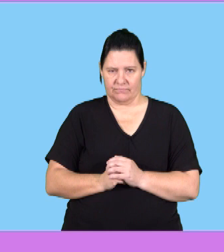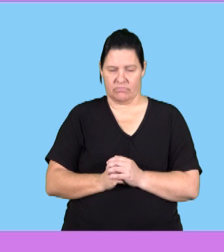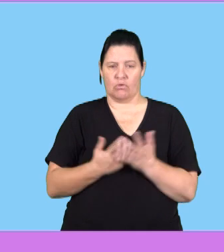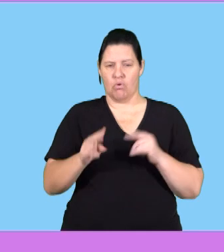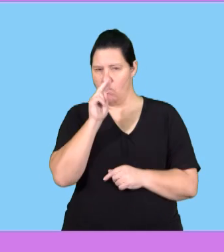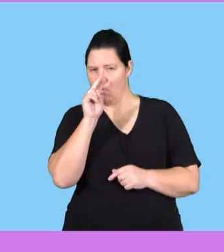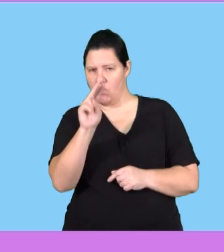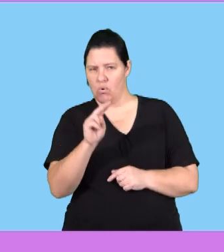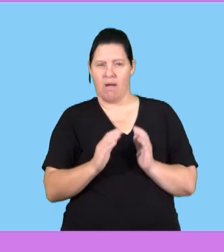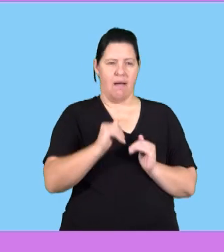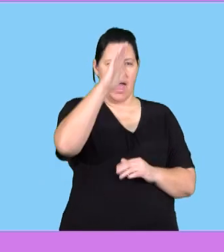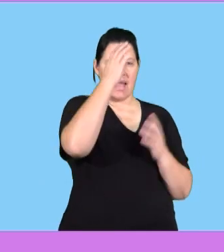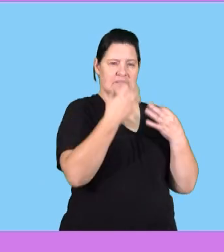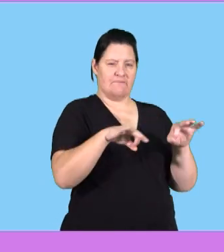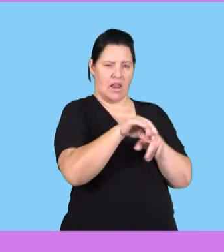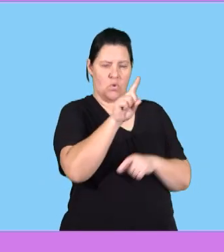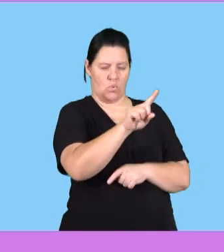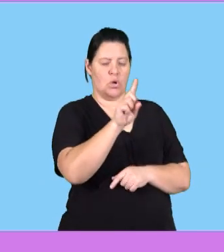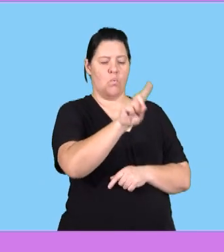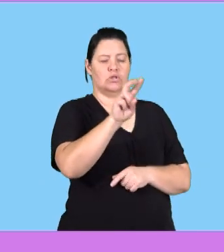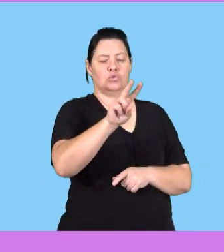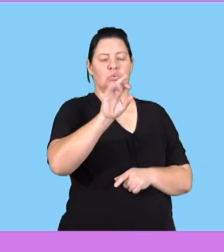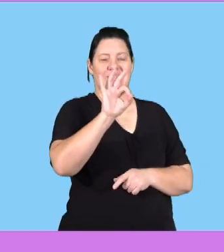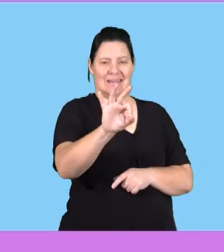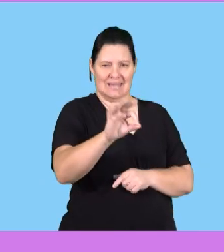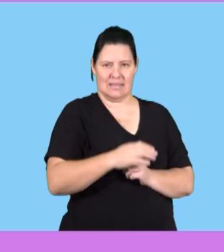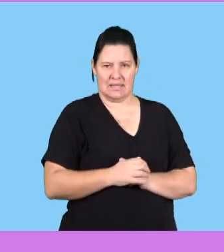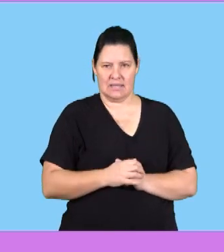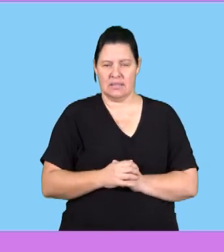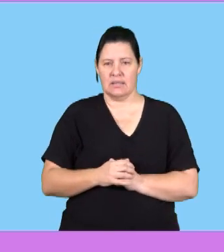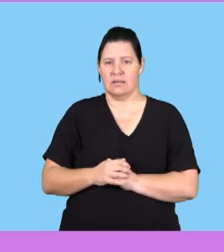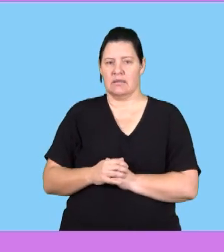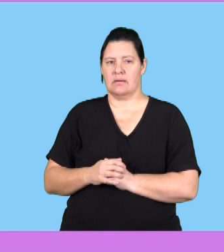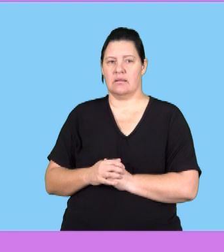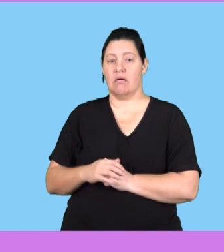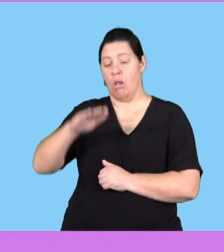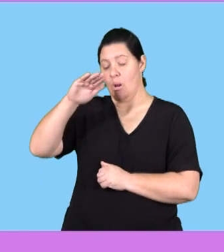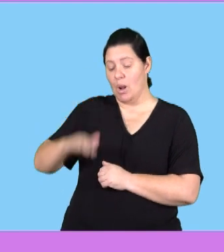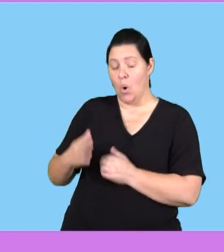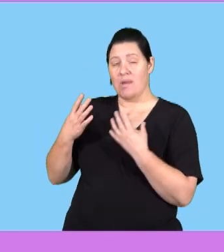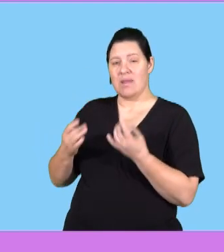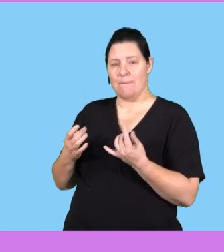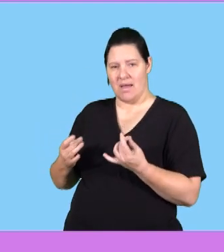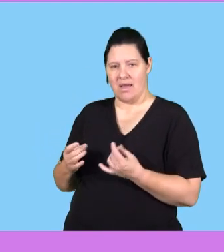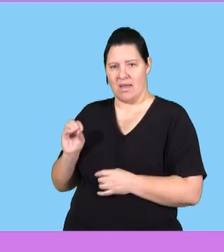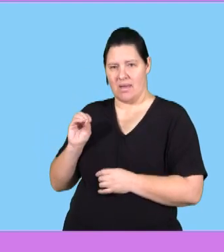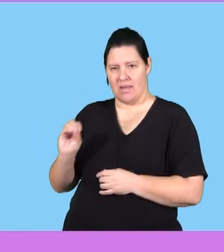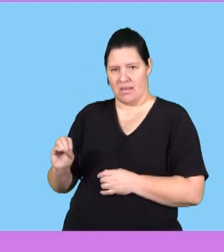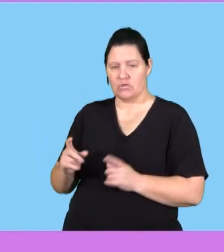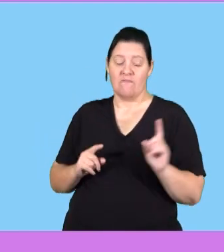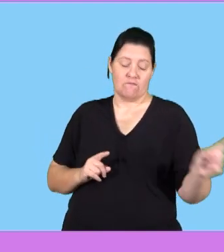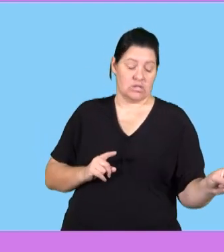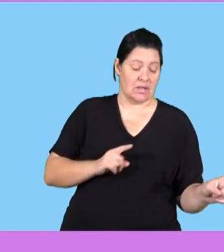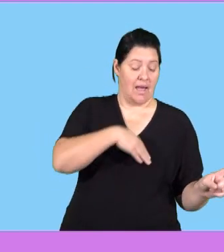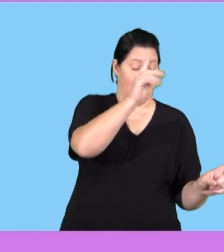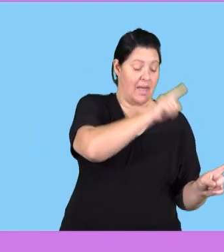11. So looking at this, our highest value here will be 123. And I'm sure you agree with me, so I'm going to